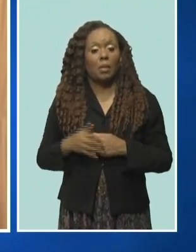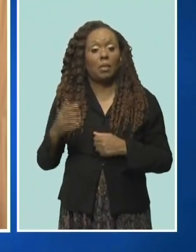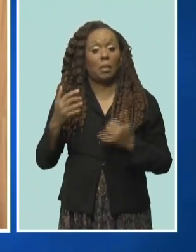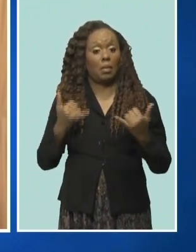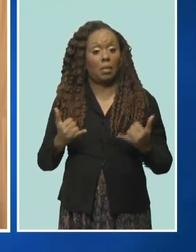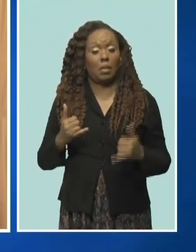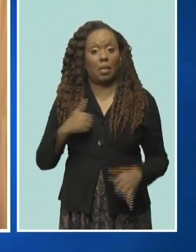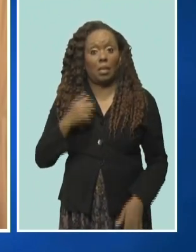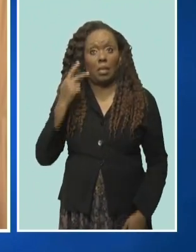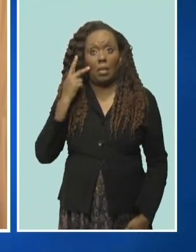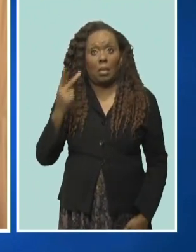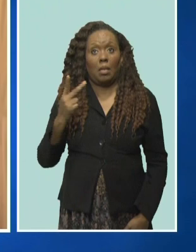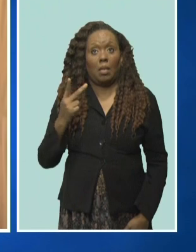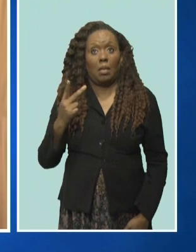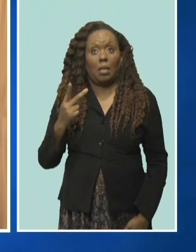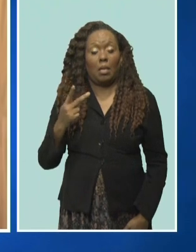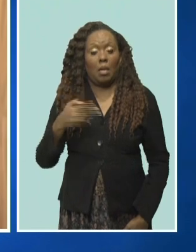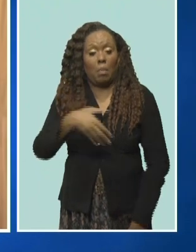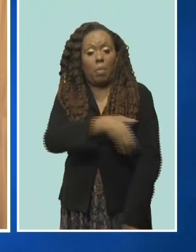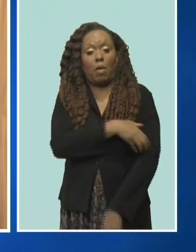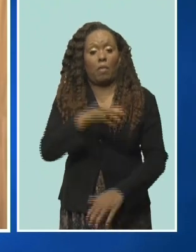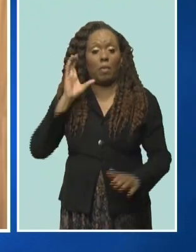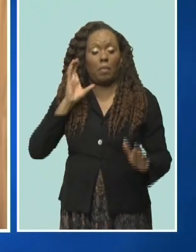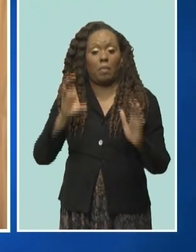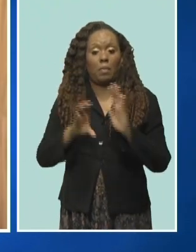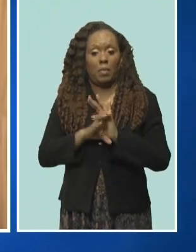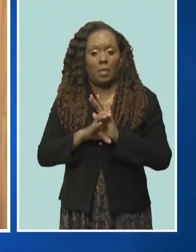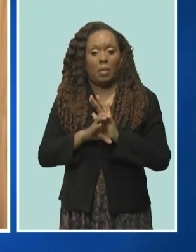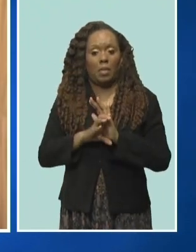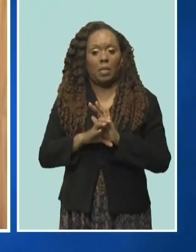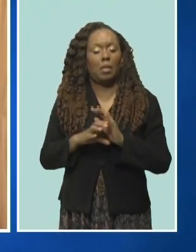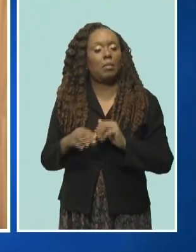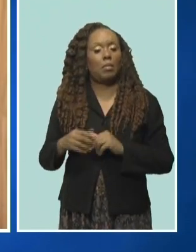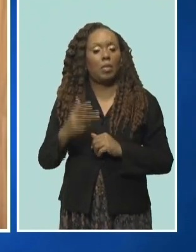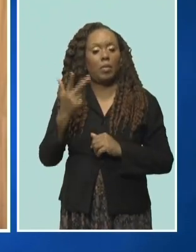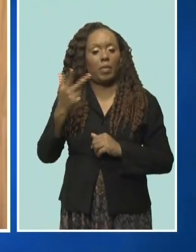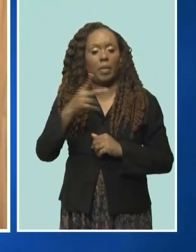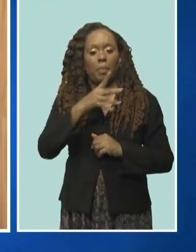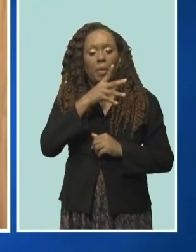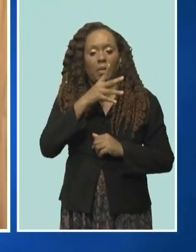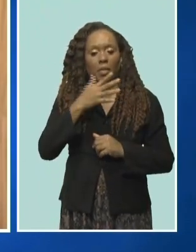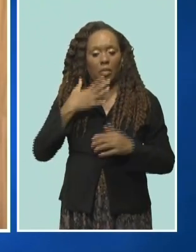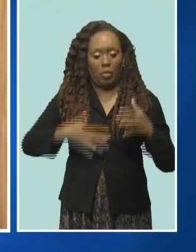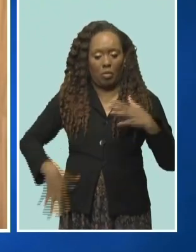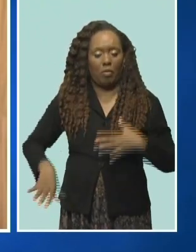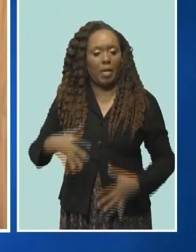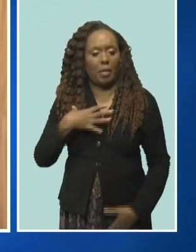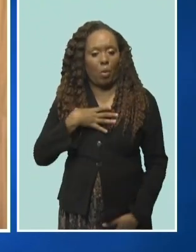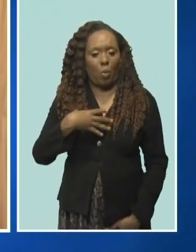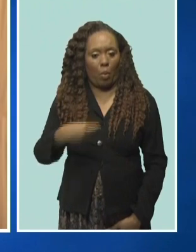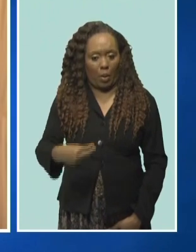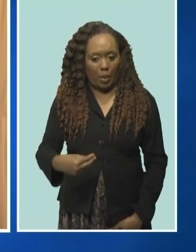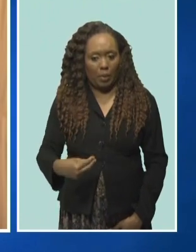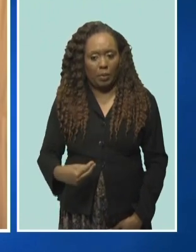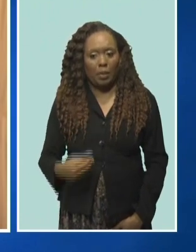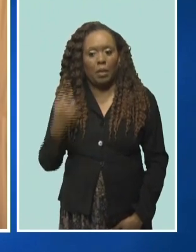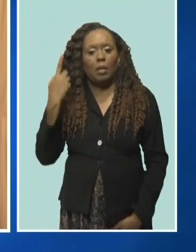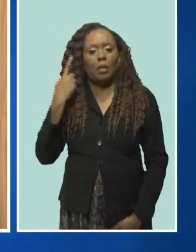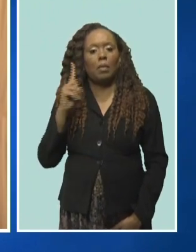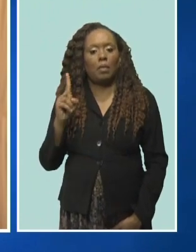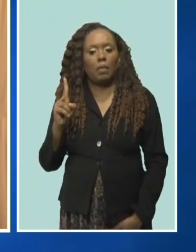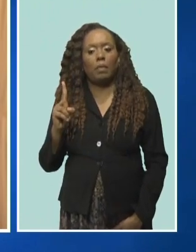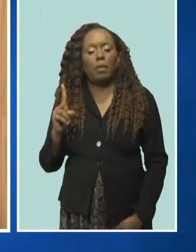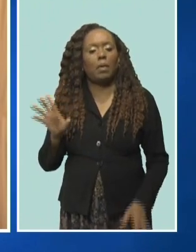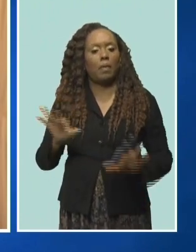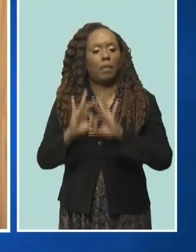today, of the three mothers in white as they carried their vigil out yesterday evening. Our thoughts and prayers are with you and all of the others who have